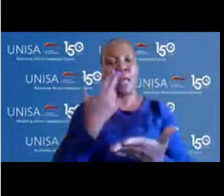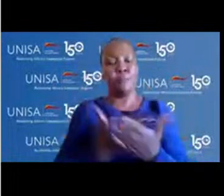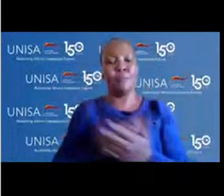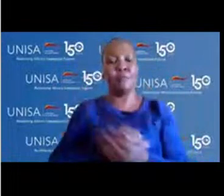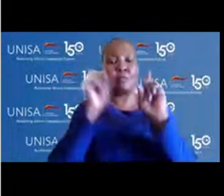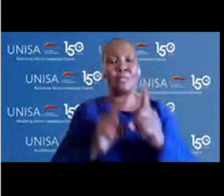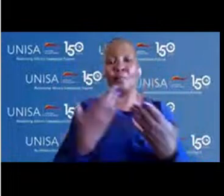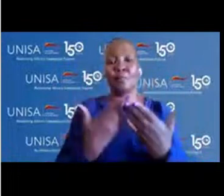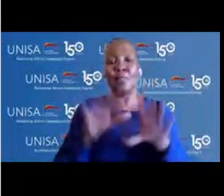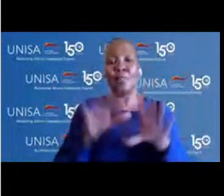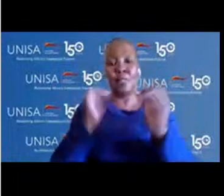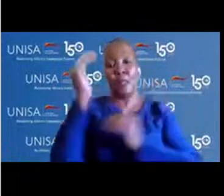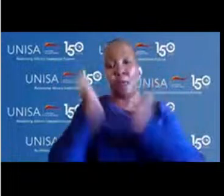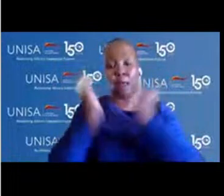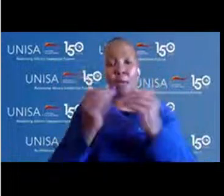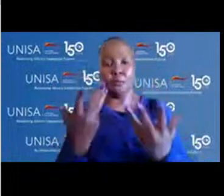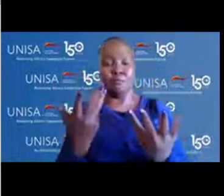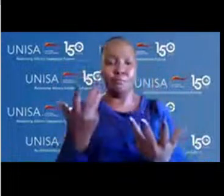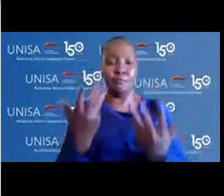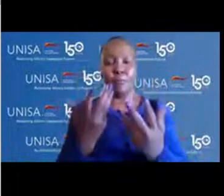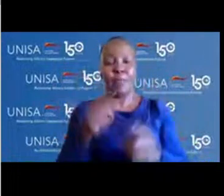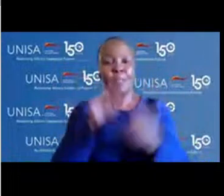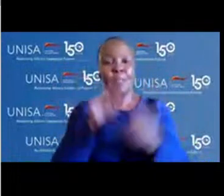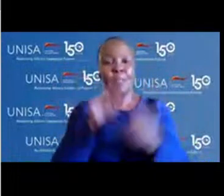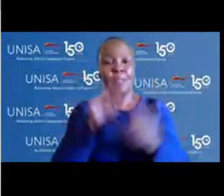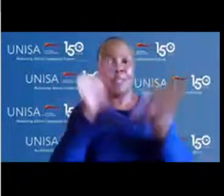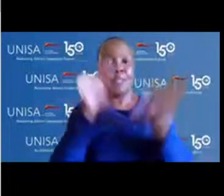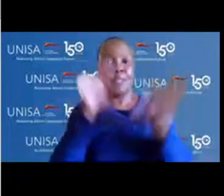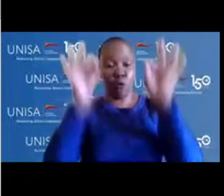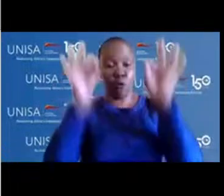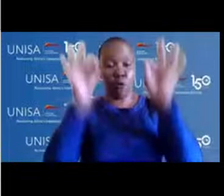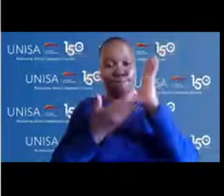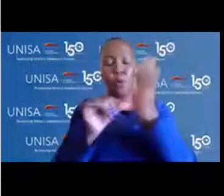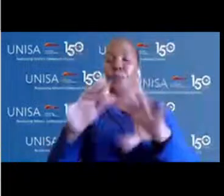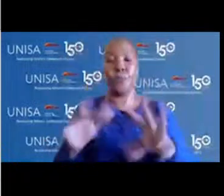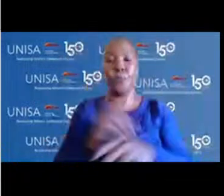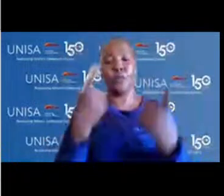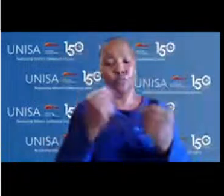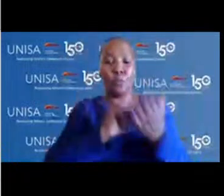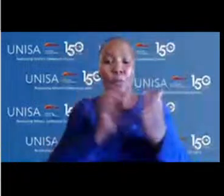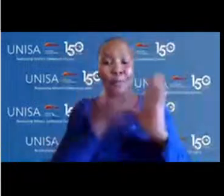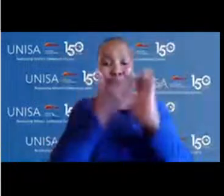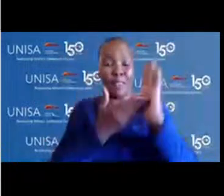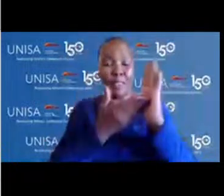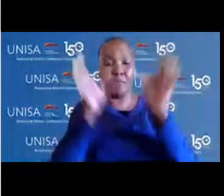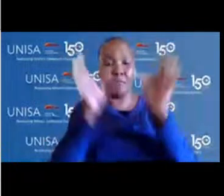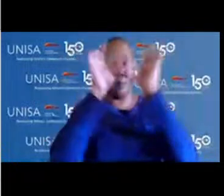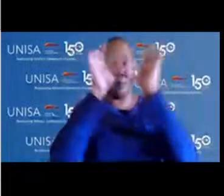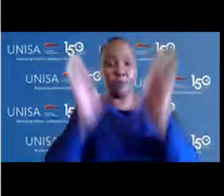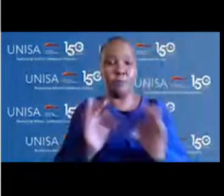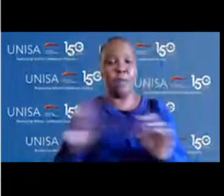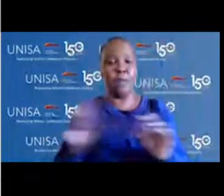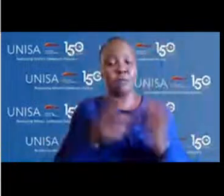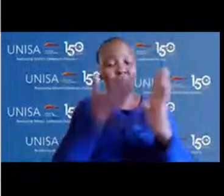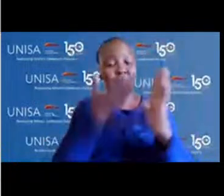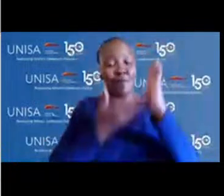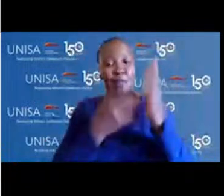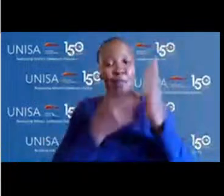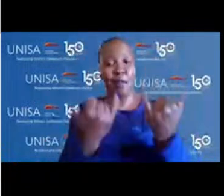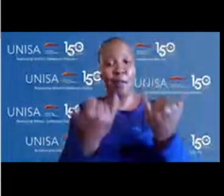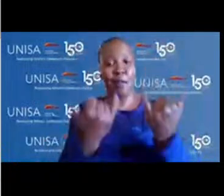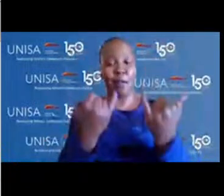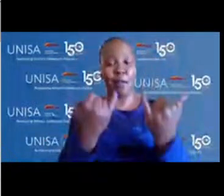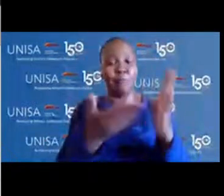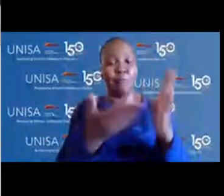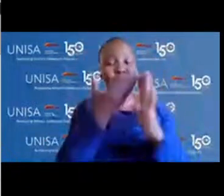is the required information there. This form has the most important part of this form. Let me quickly go to